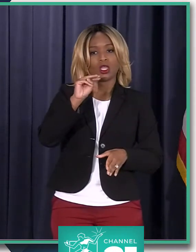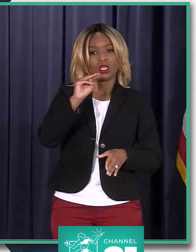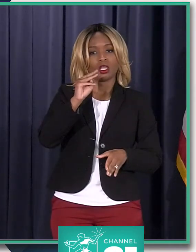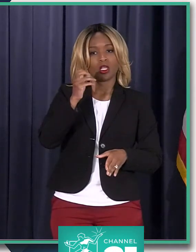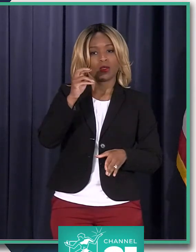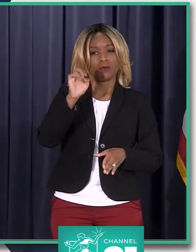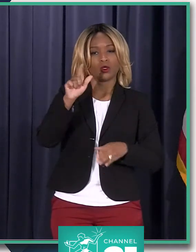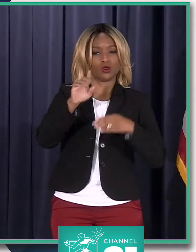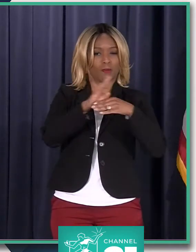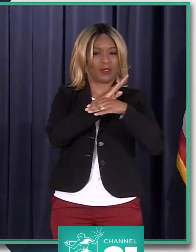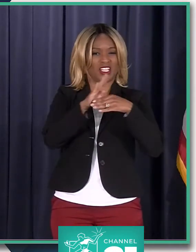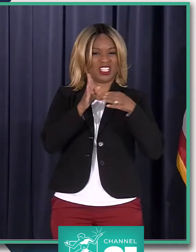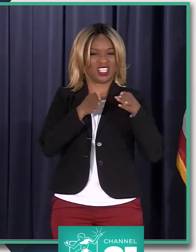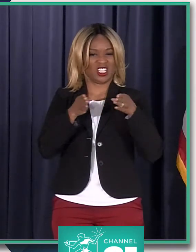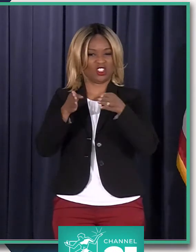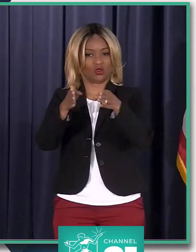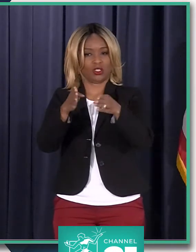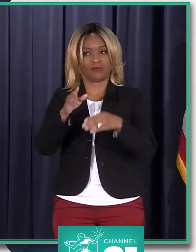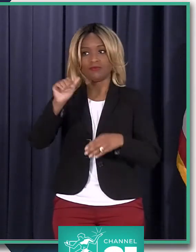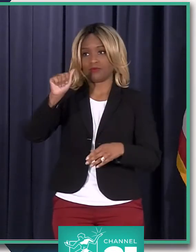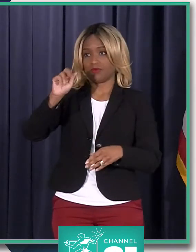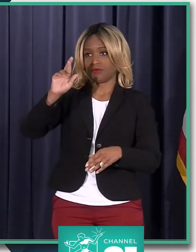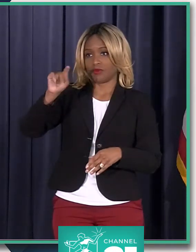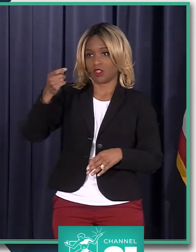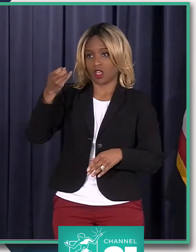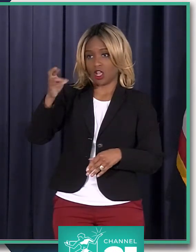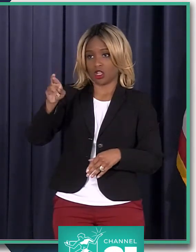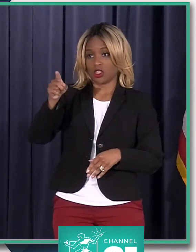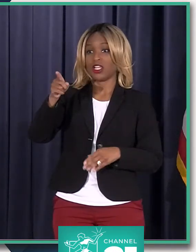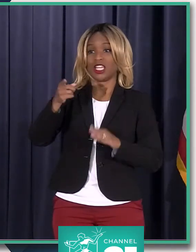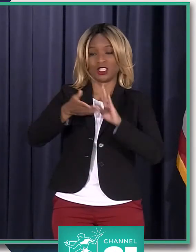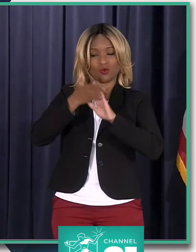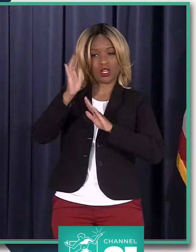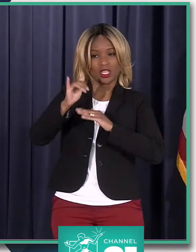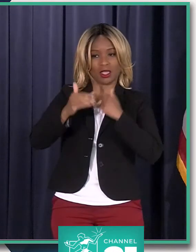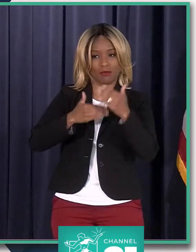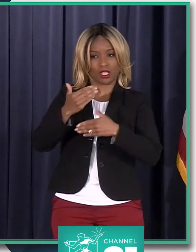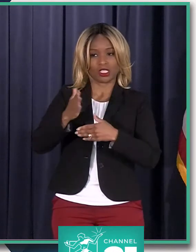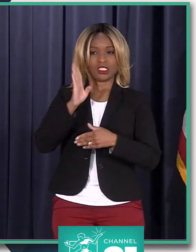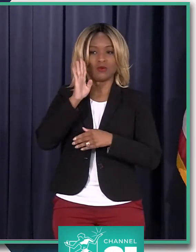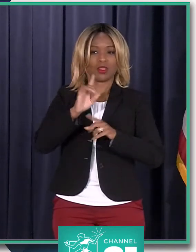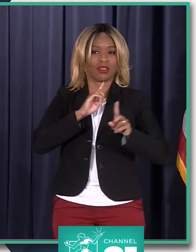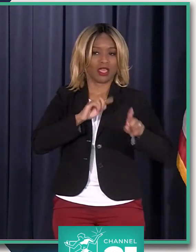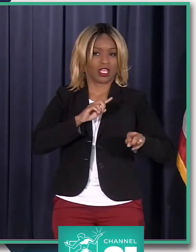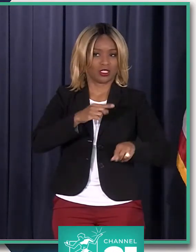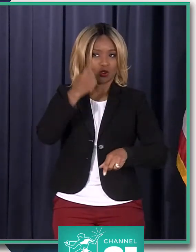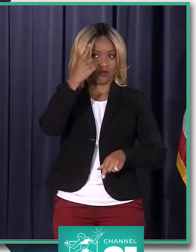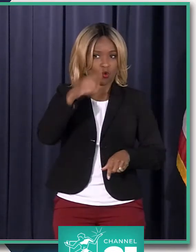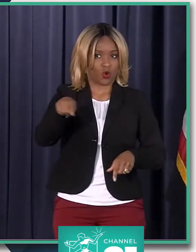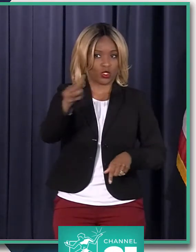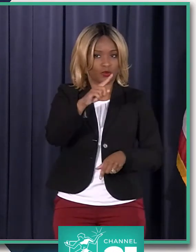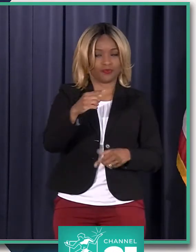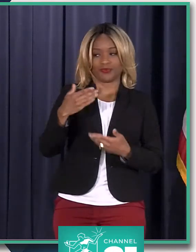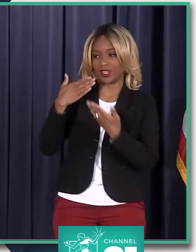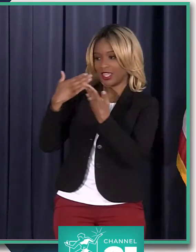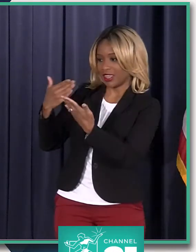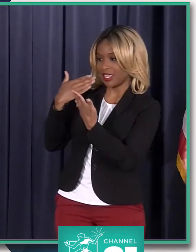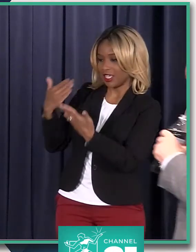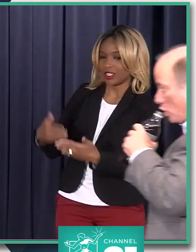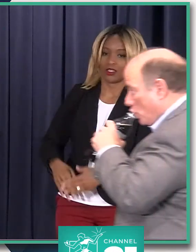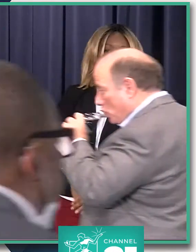is here. Is Arthur here? Who's running the strategic neighborhood process, and he'll answer your questions. Thank you.